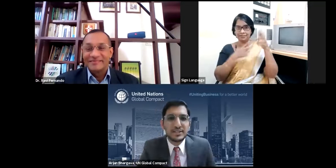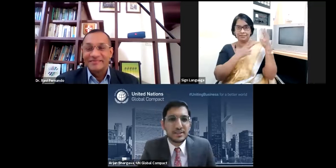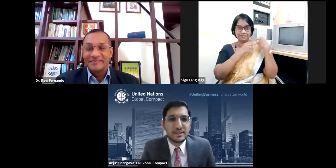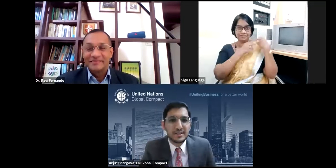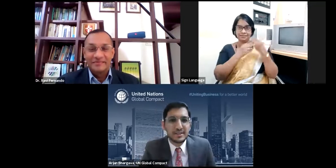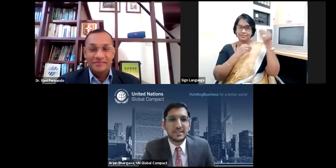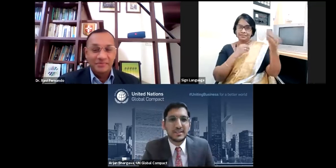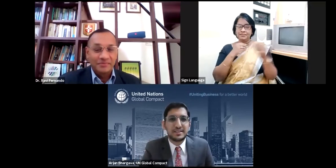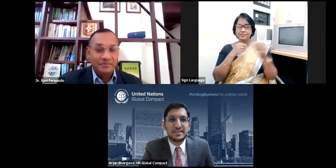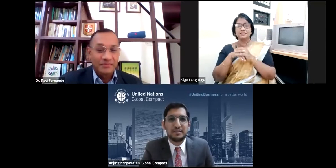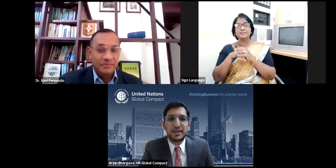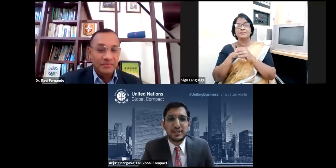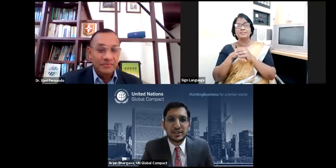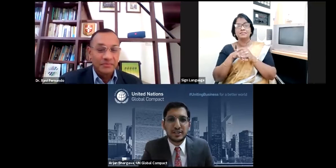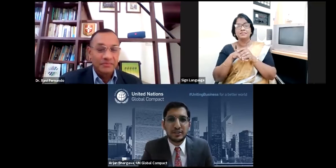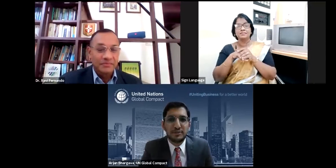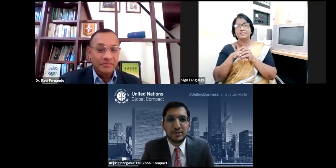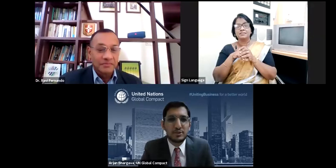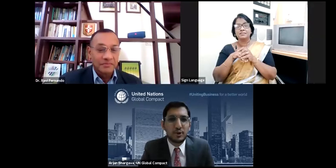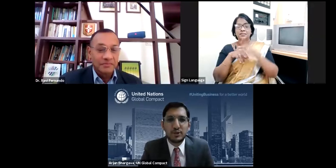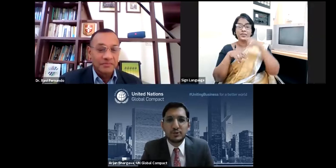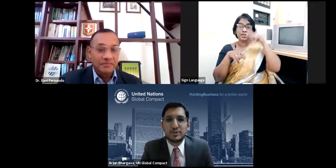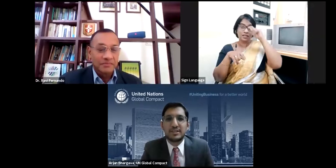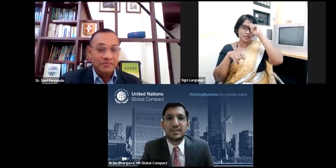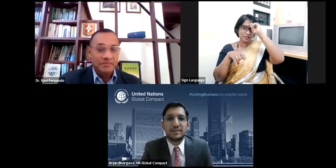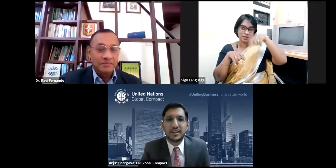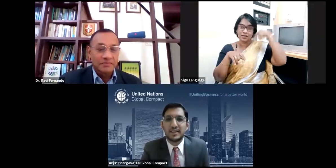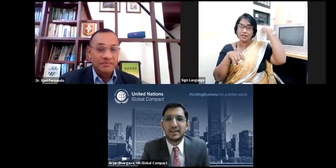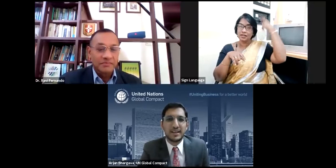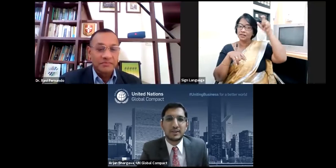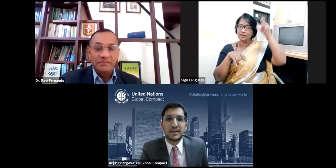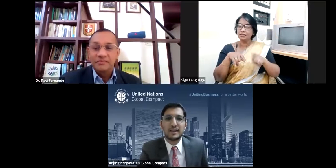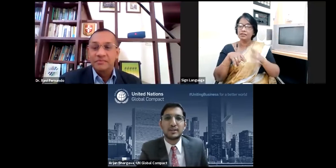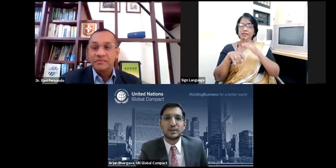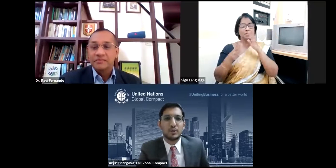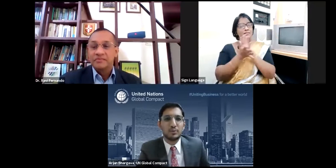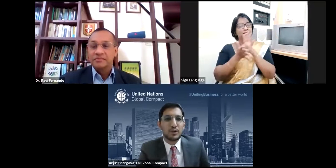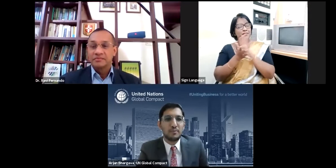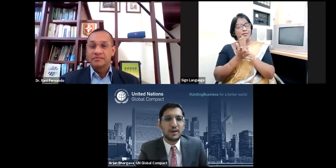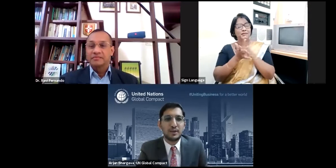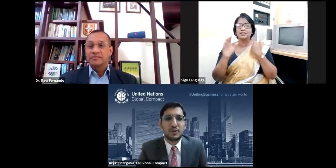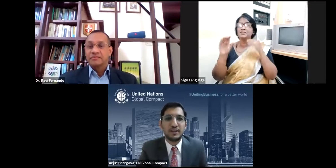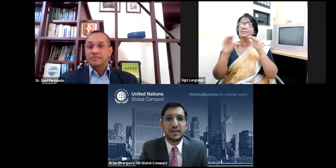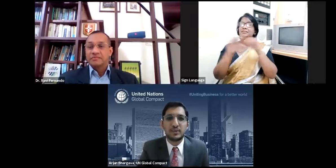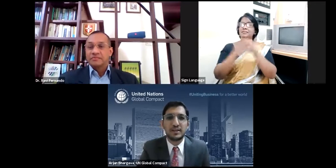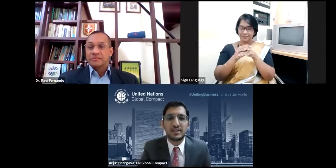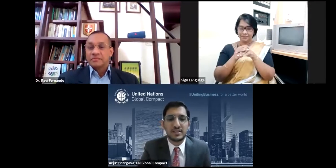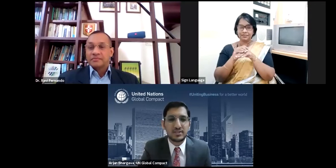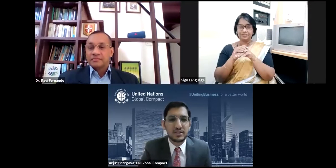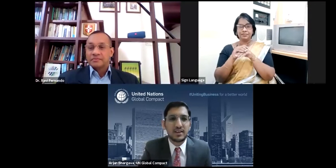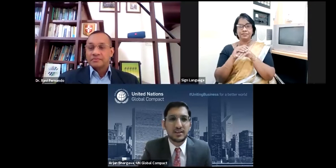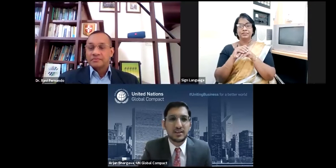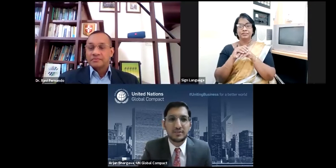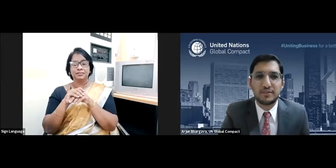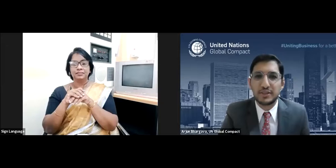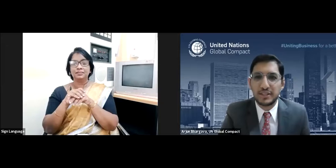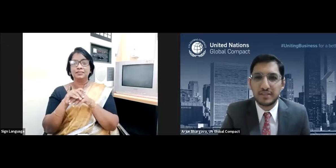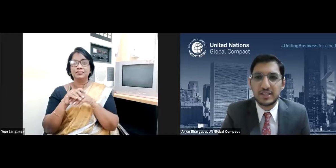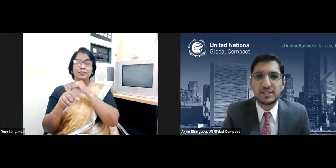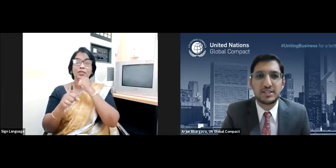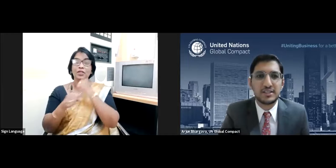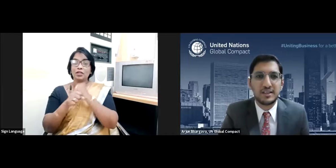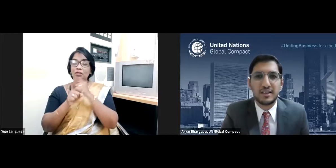Ladies and gentlemen, it's a pleasure for me to join you today. I'd like to thank the Global Compact Local Network in Sri Lanka